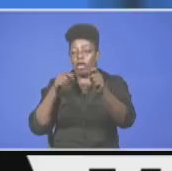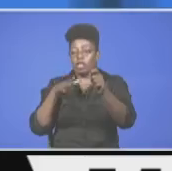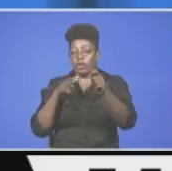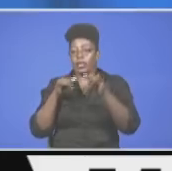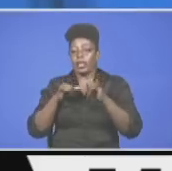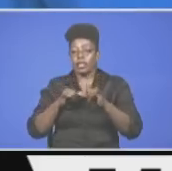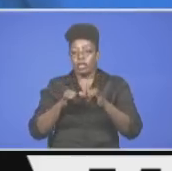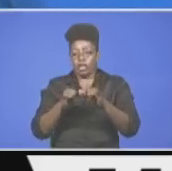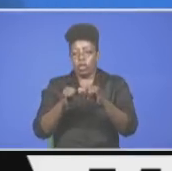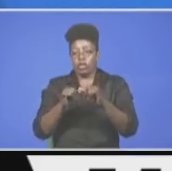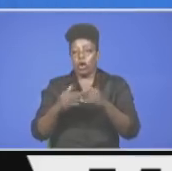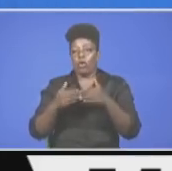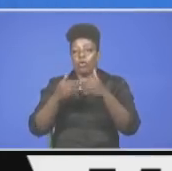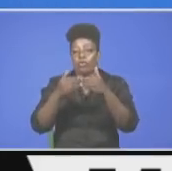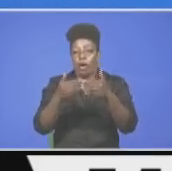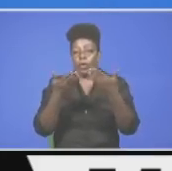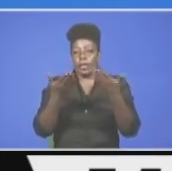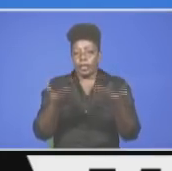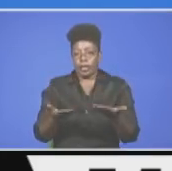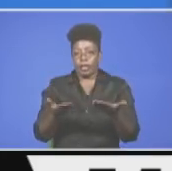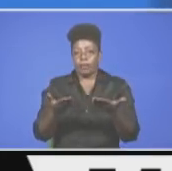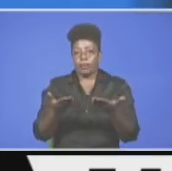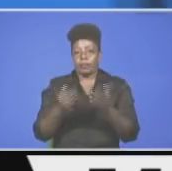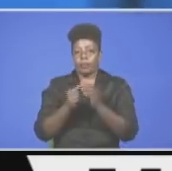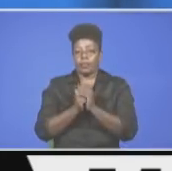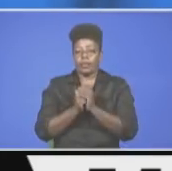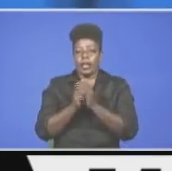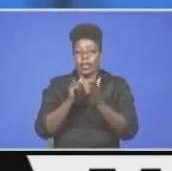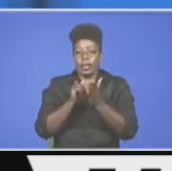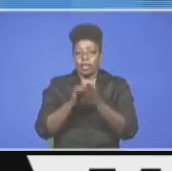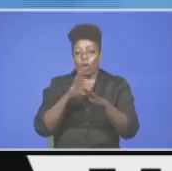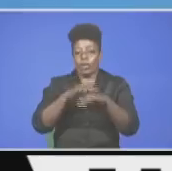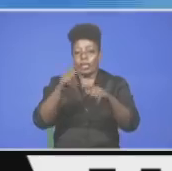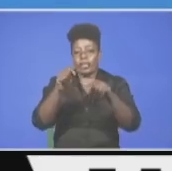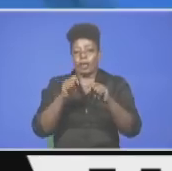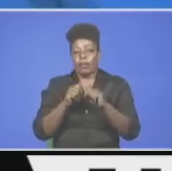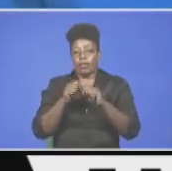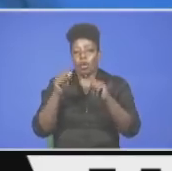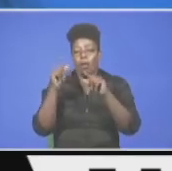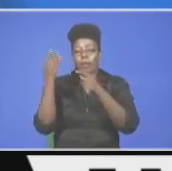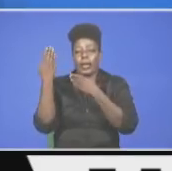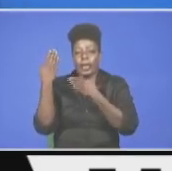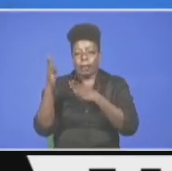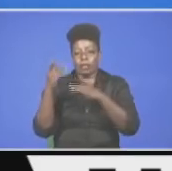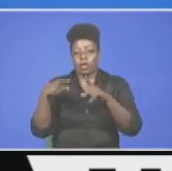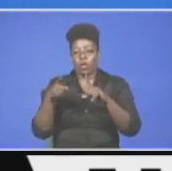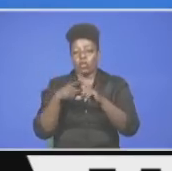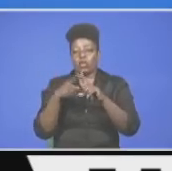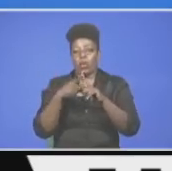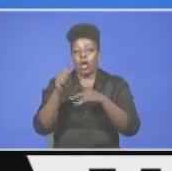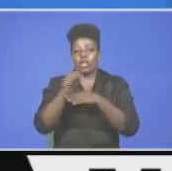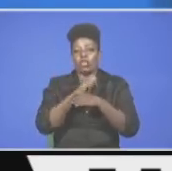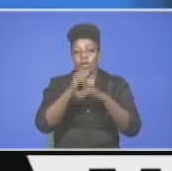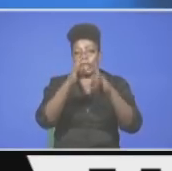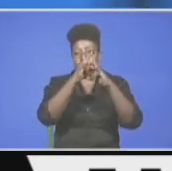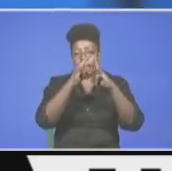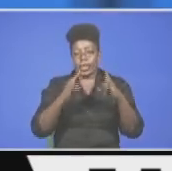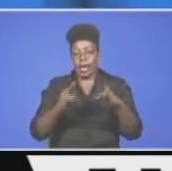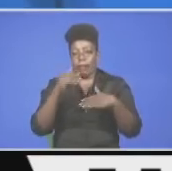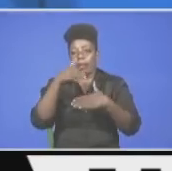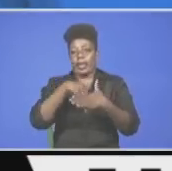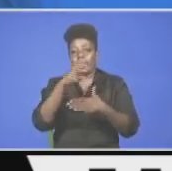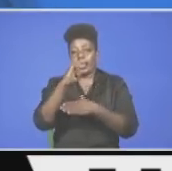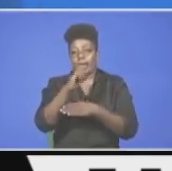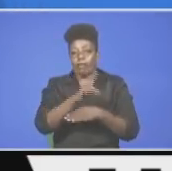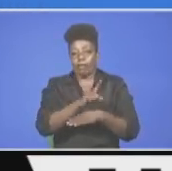forward here in the 242, and an offer is currently on the table for a group of Bahamians to attend a training camp in Chula Vista,